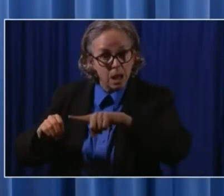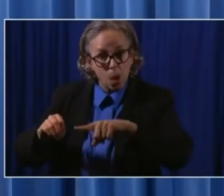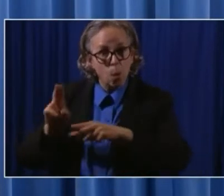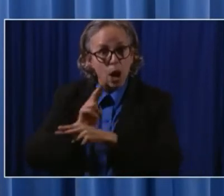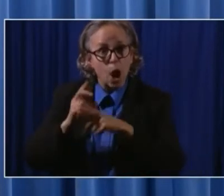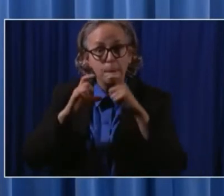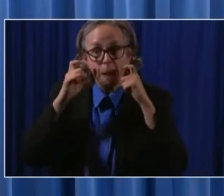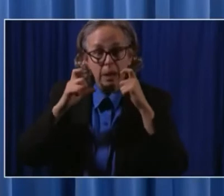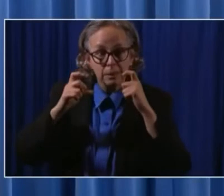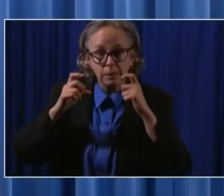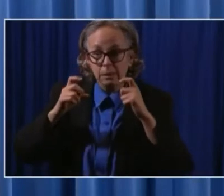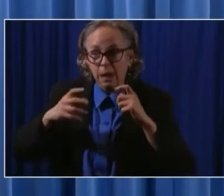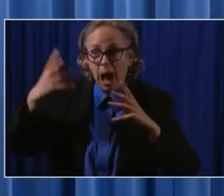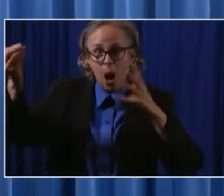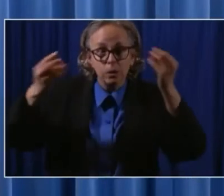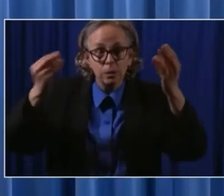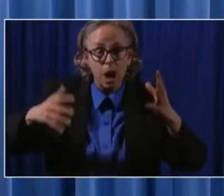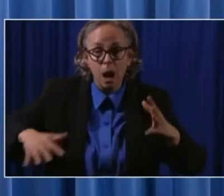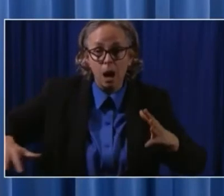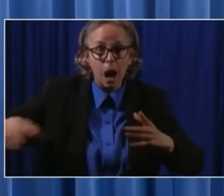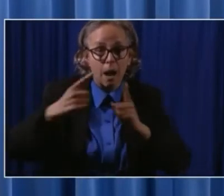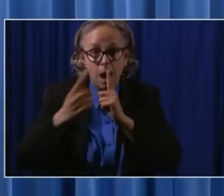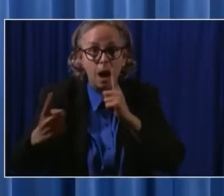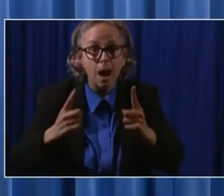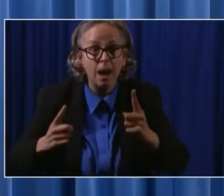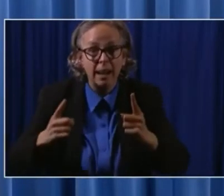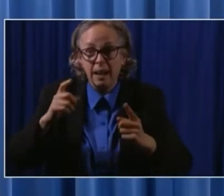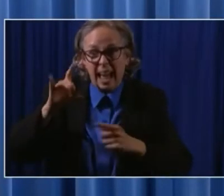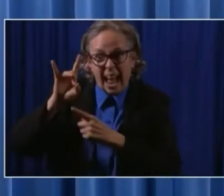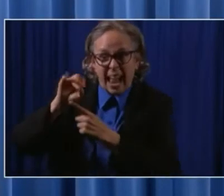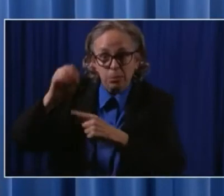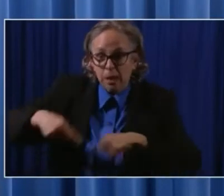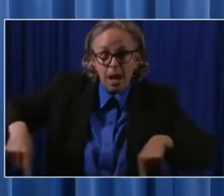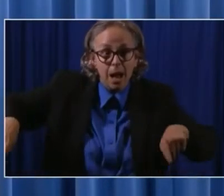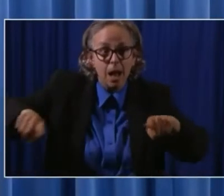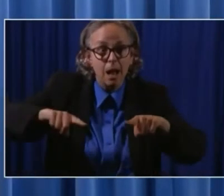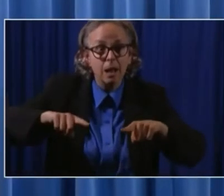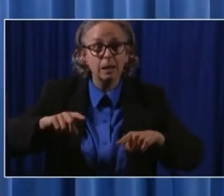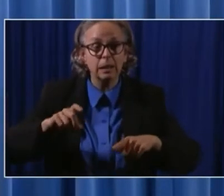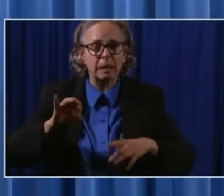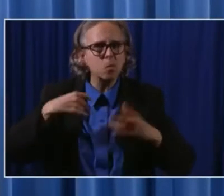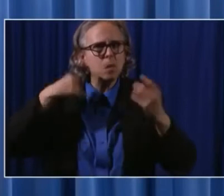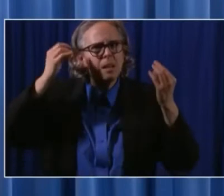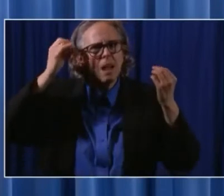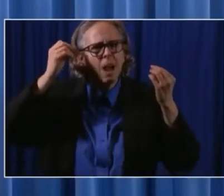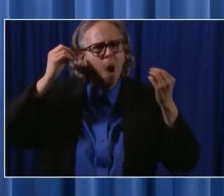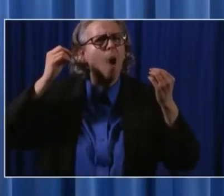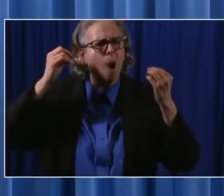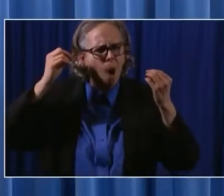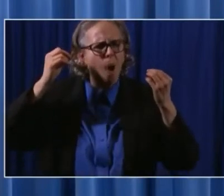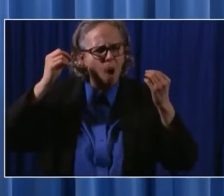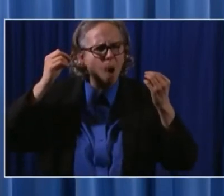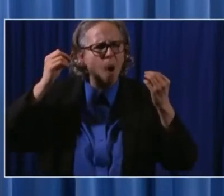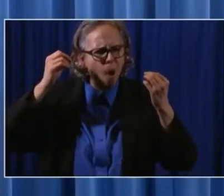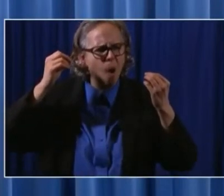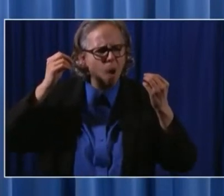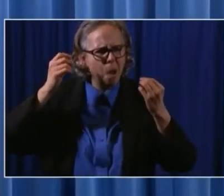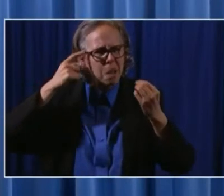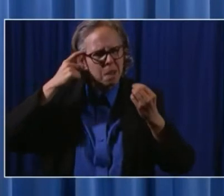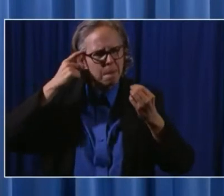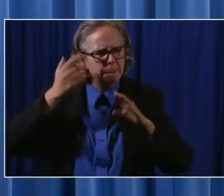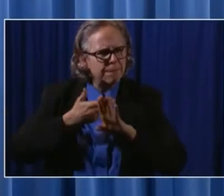focus on keeping our social distancing, if we think twice about bringing people over who we haven't